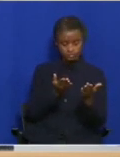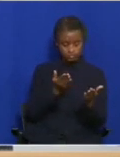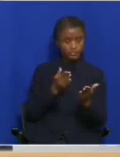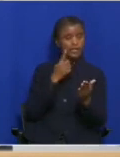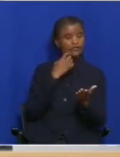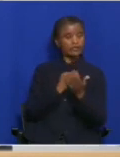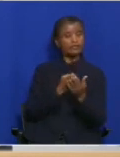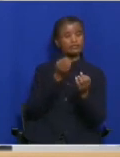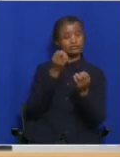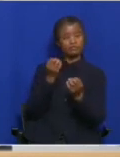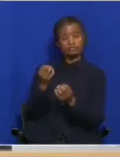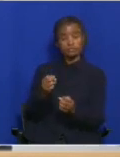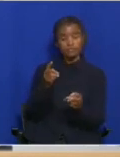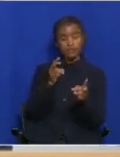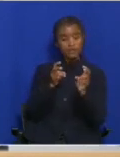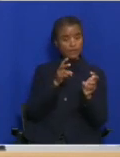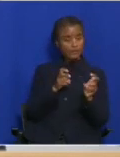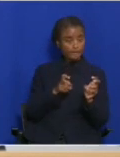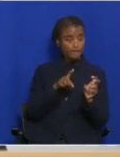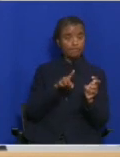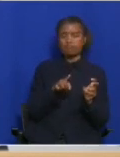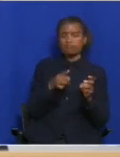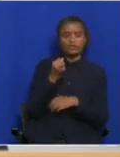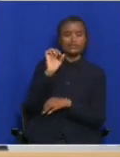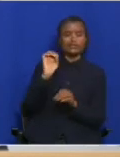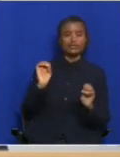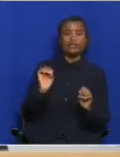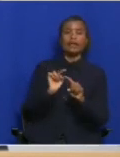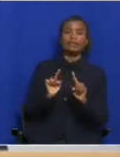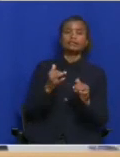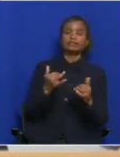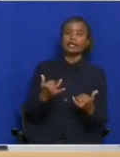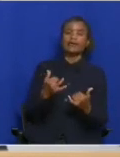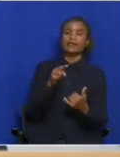inference point about the prior step regarding the voluntary